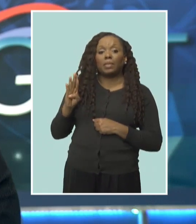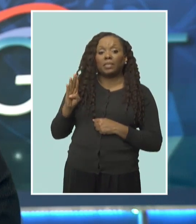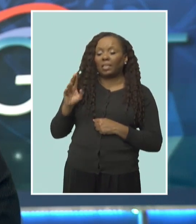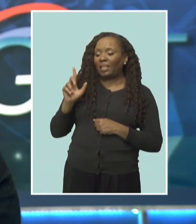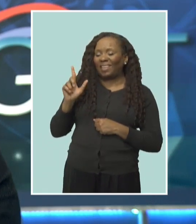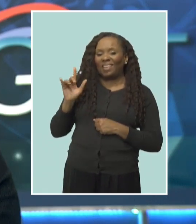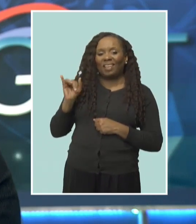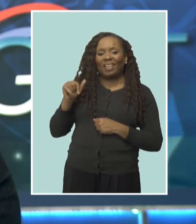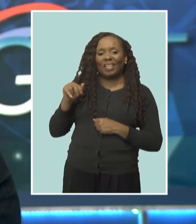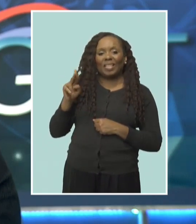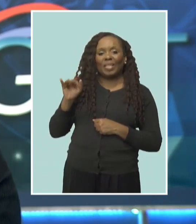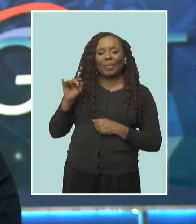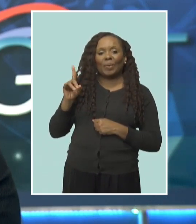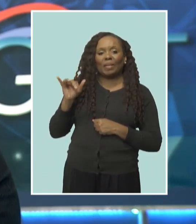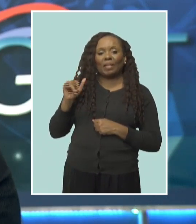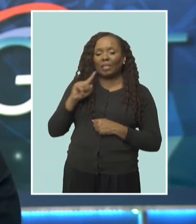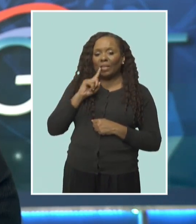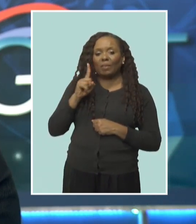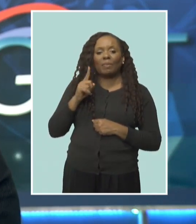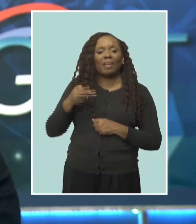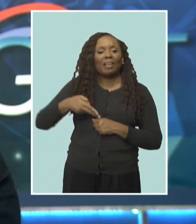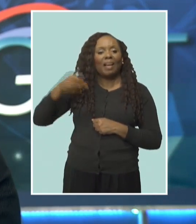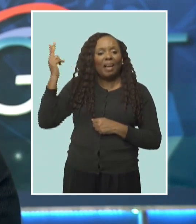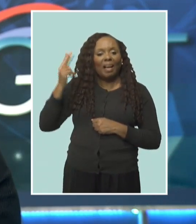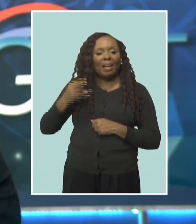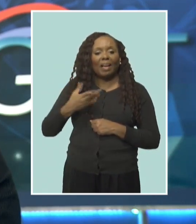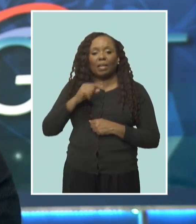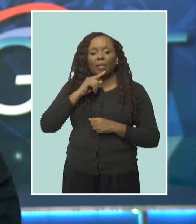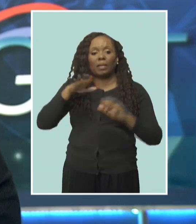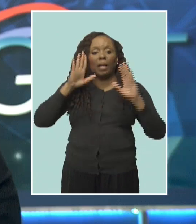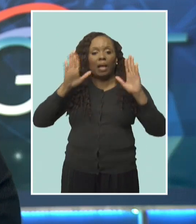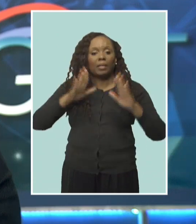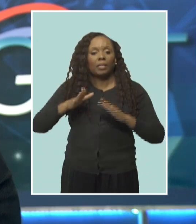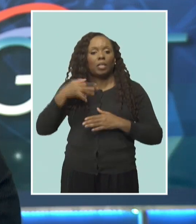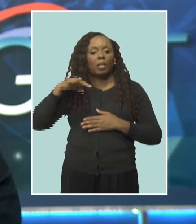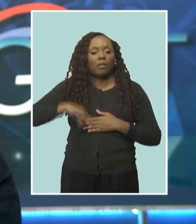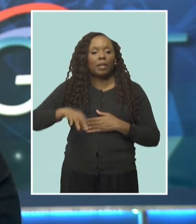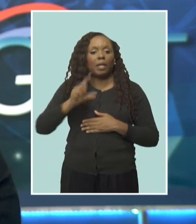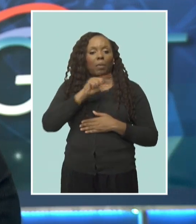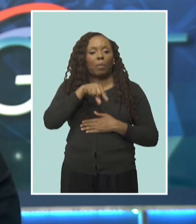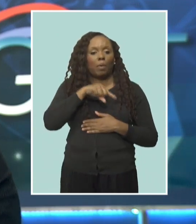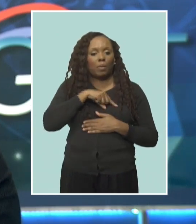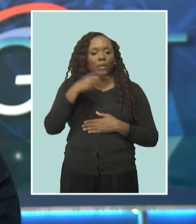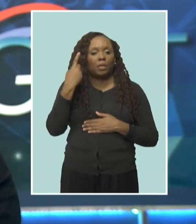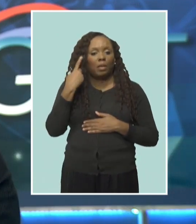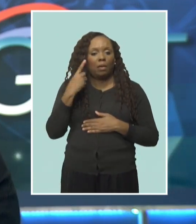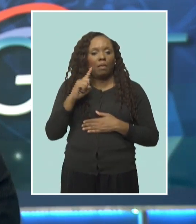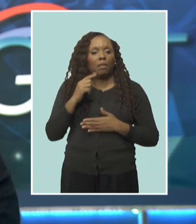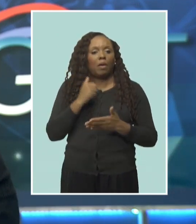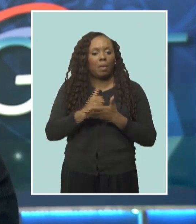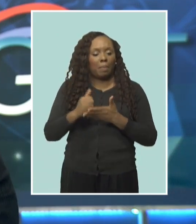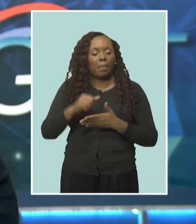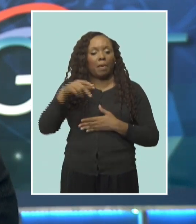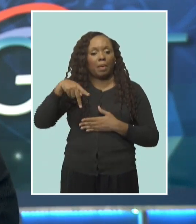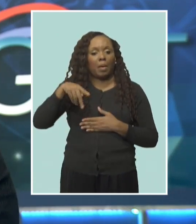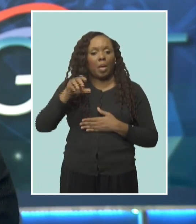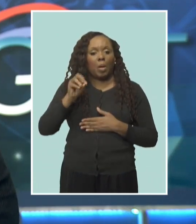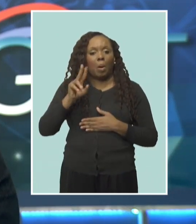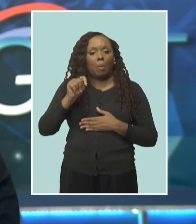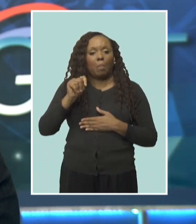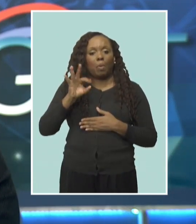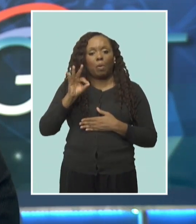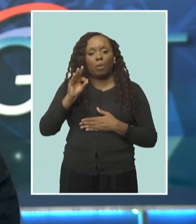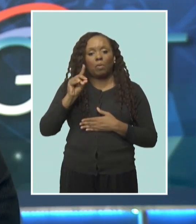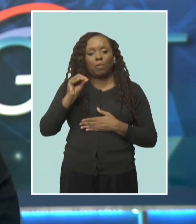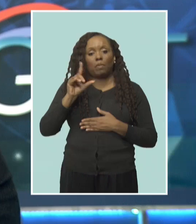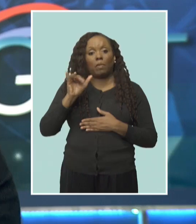by excellent liquidity, buffers, and the excellent credit quality of the bank's treasury portfolio. Here's